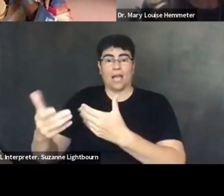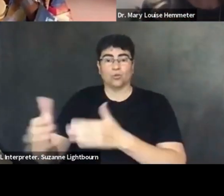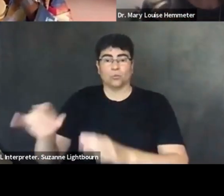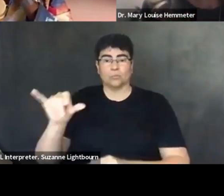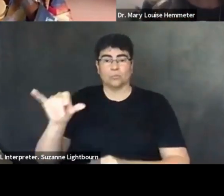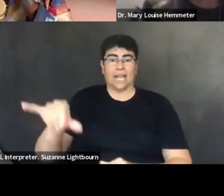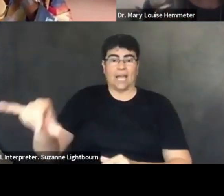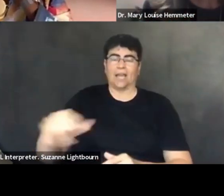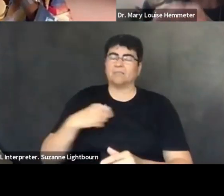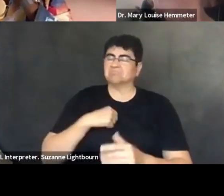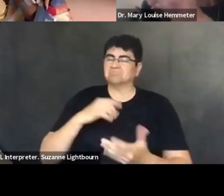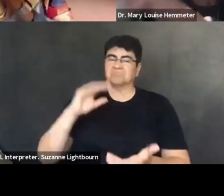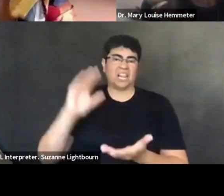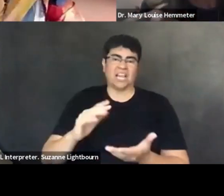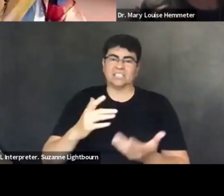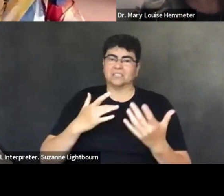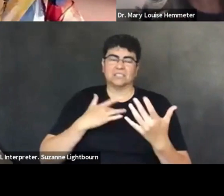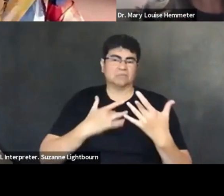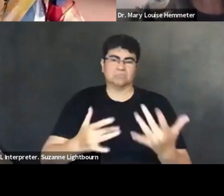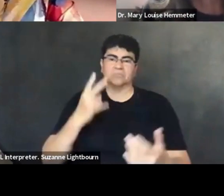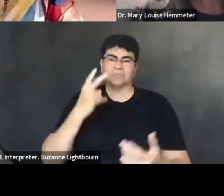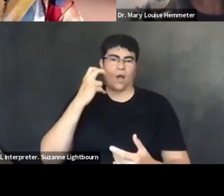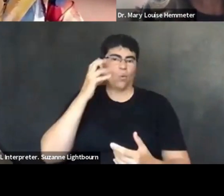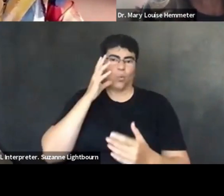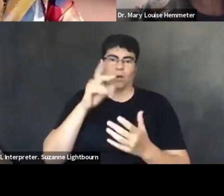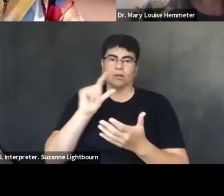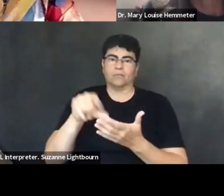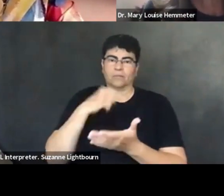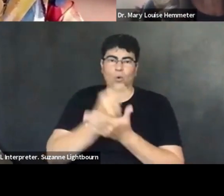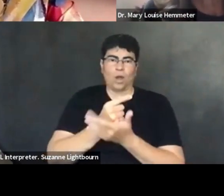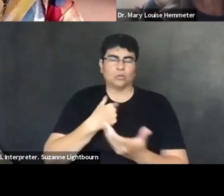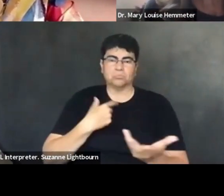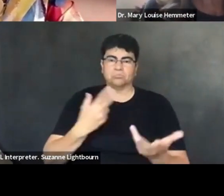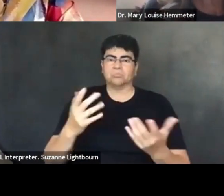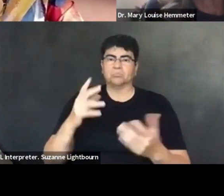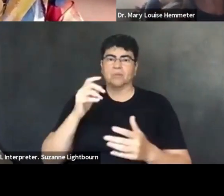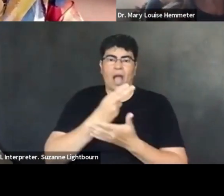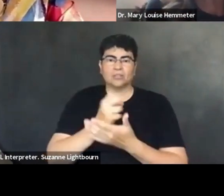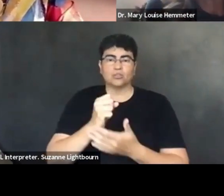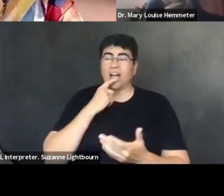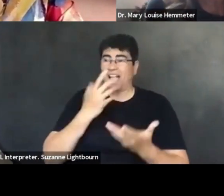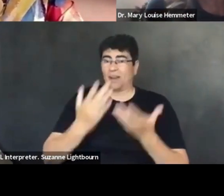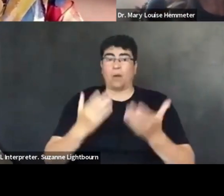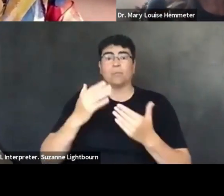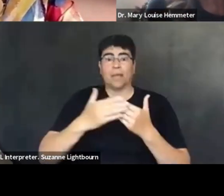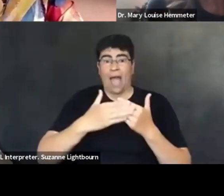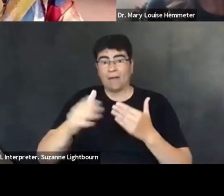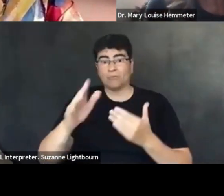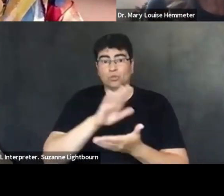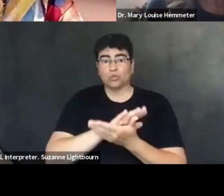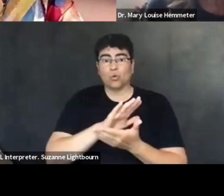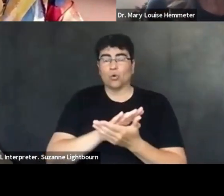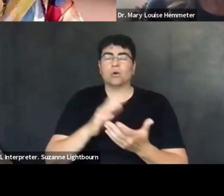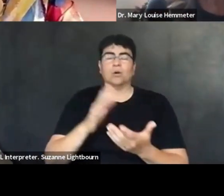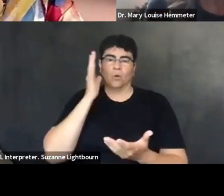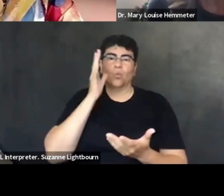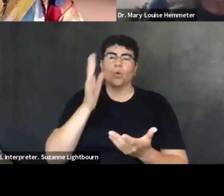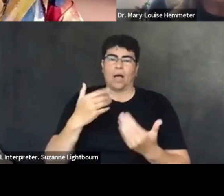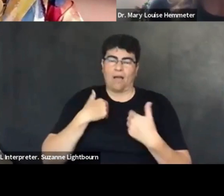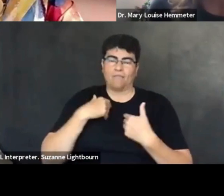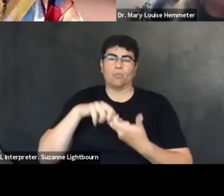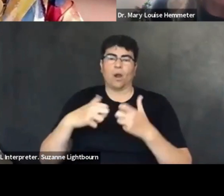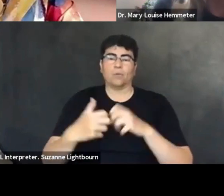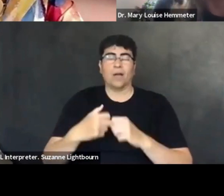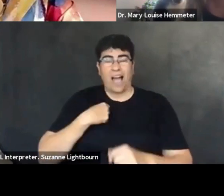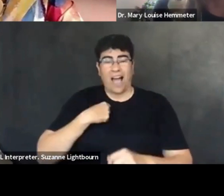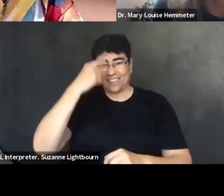are to finish school, and then the more likely you are to have problems after school. And so I think that our young